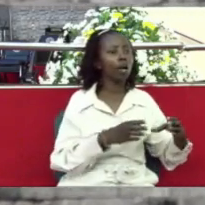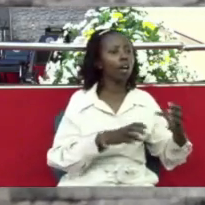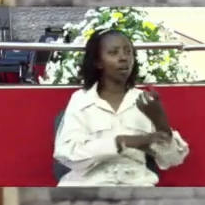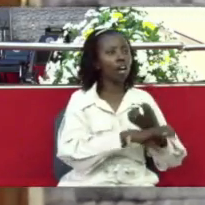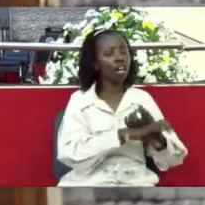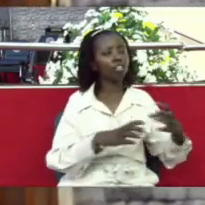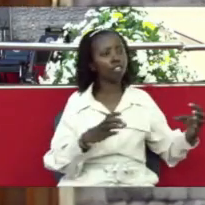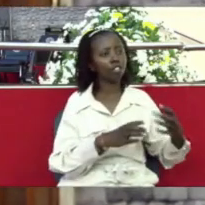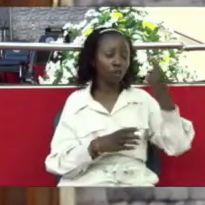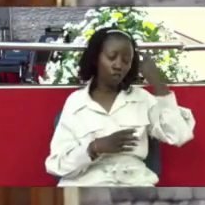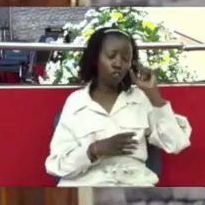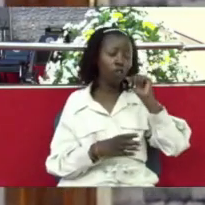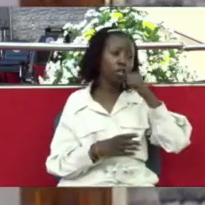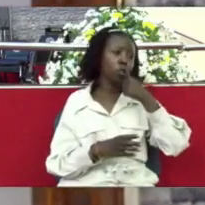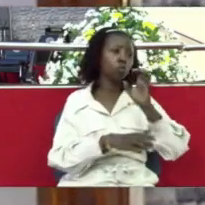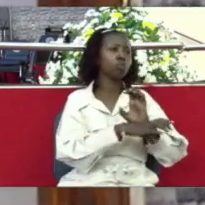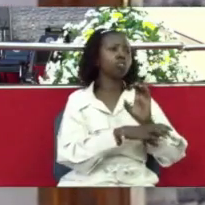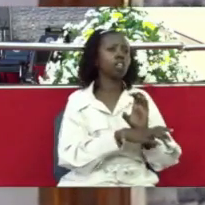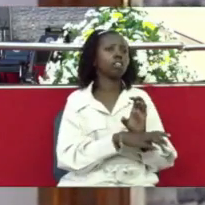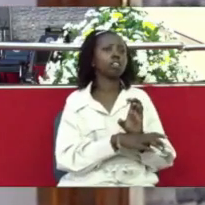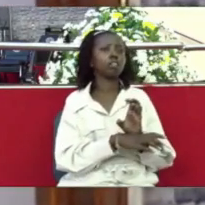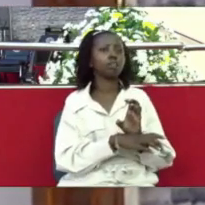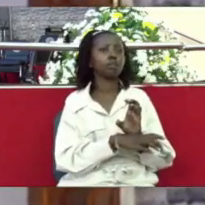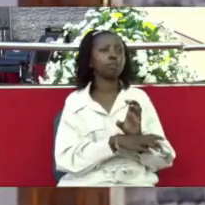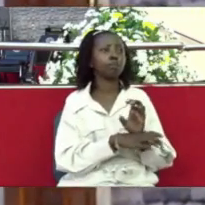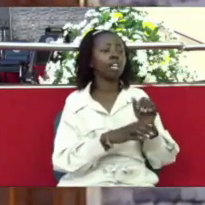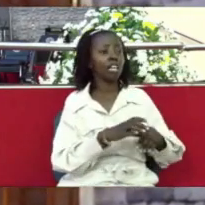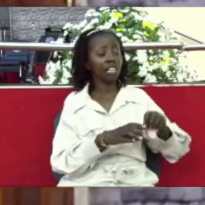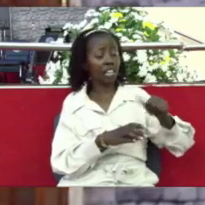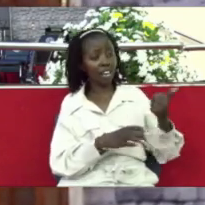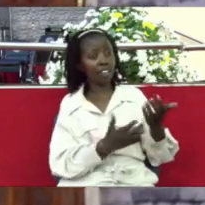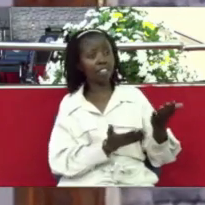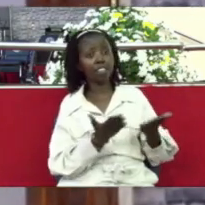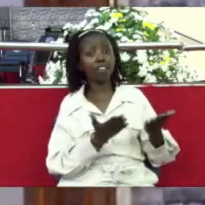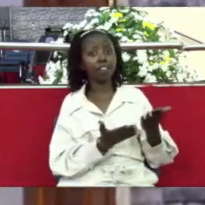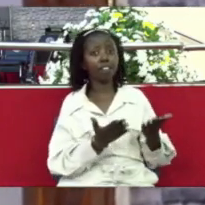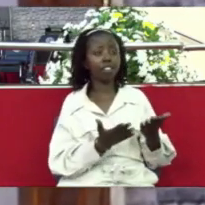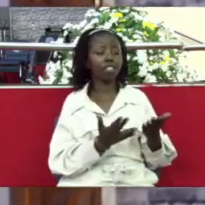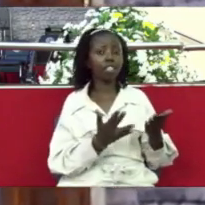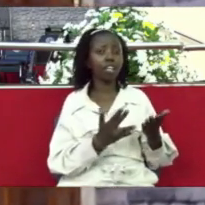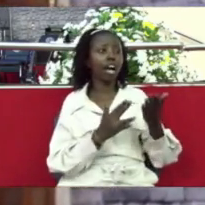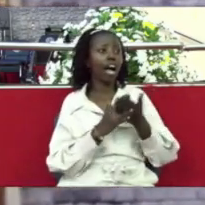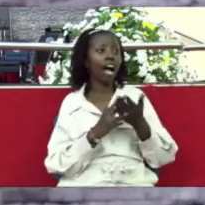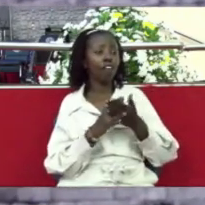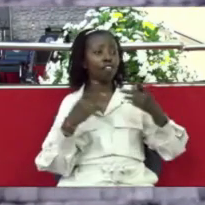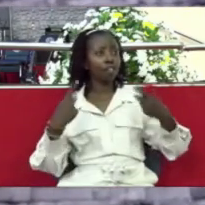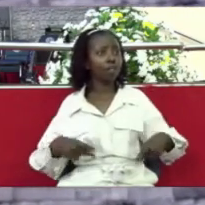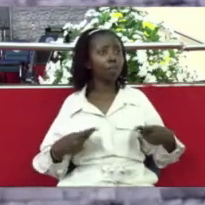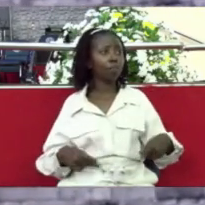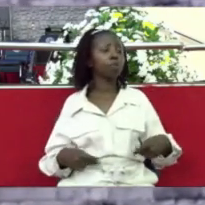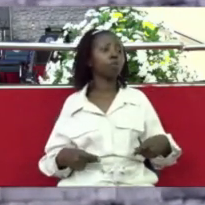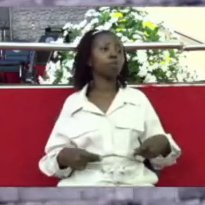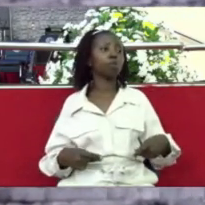ambao tunatarajia. Now in a service a third of this size, ilikuwa kama theruthi moja umati huu. We had over